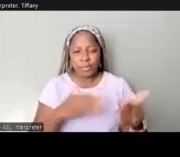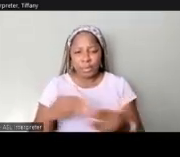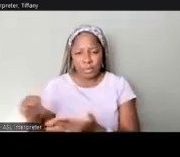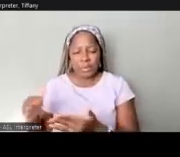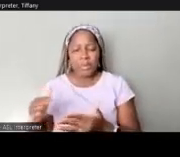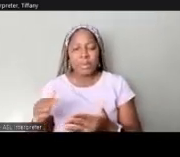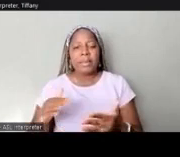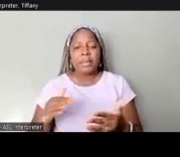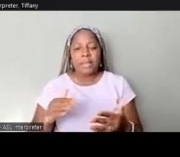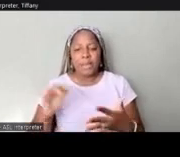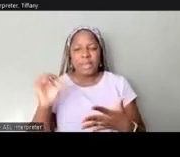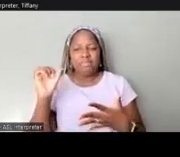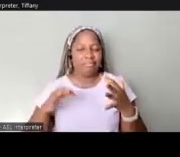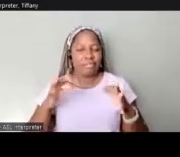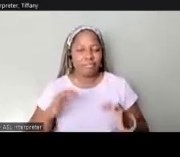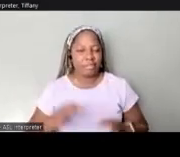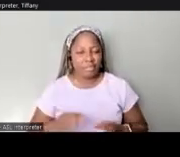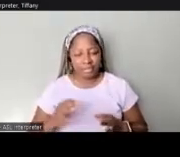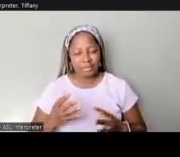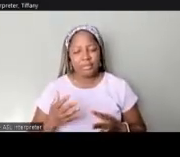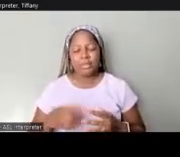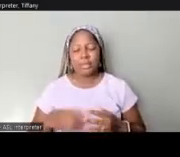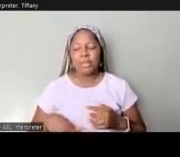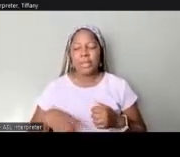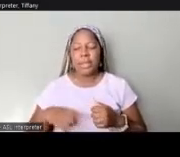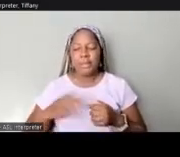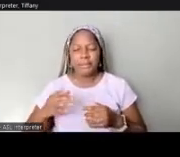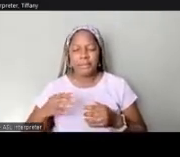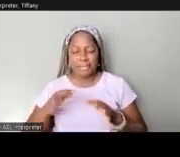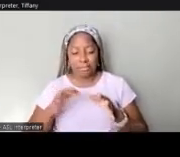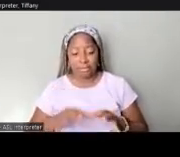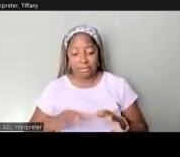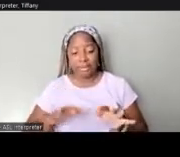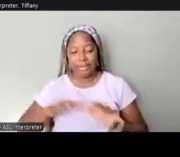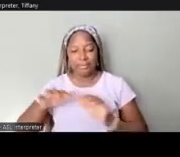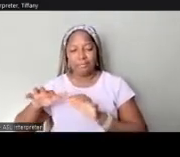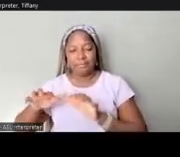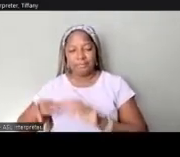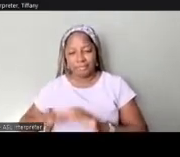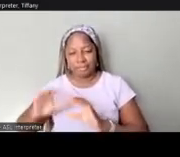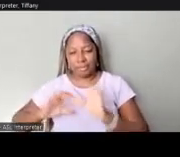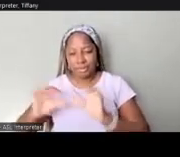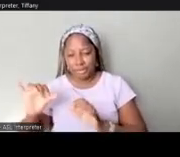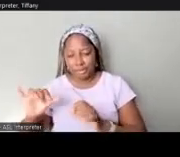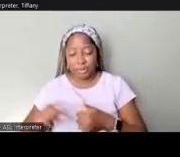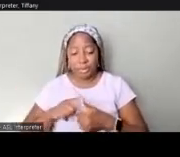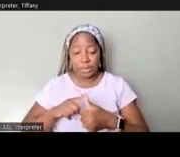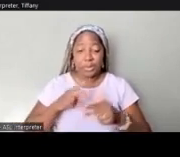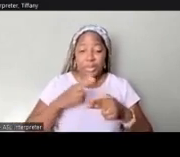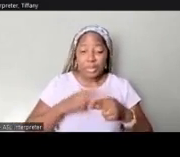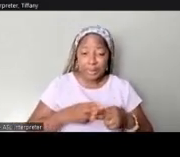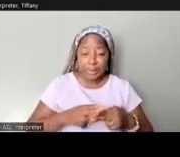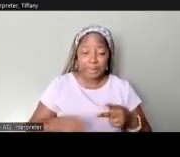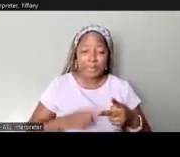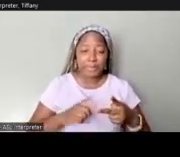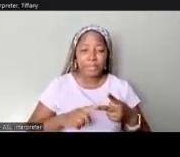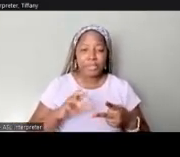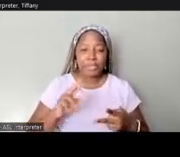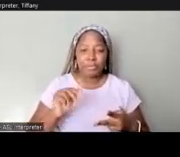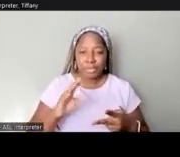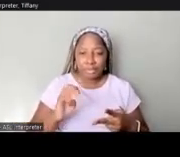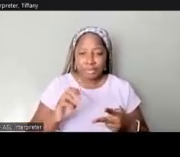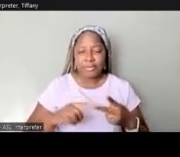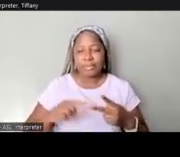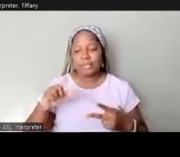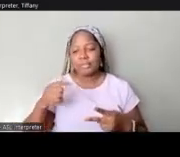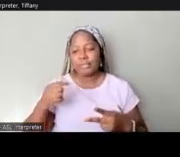the instructions, and then we'll put them in the chat. The instruction is to introduce yourself with your name, your racial and gender identities,